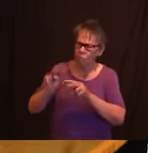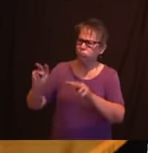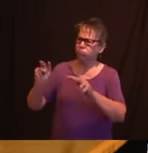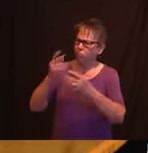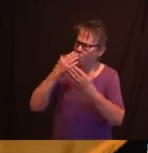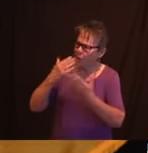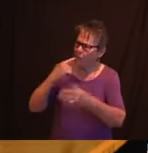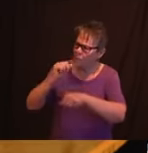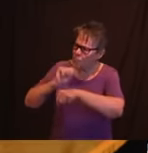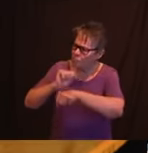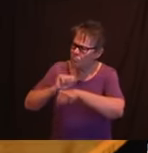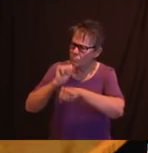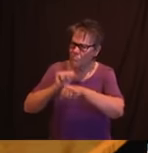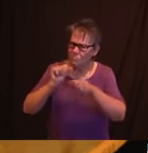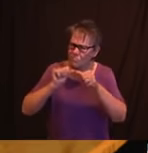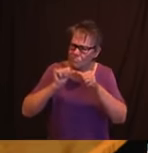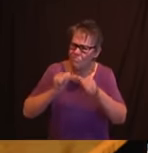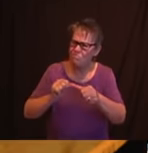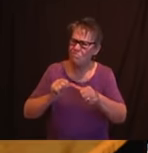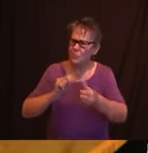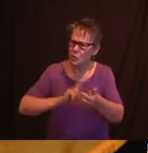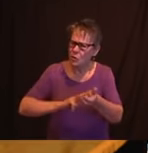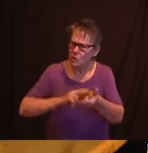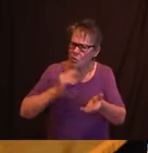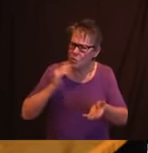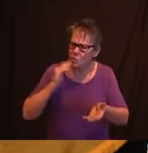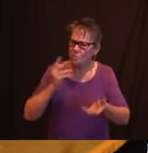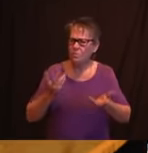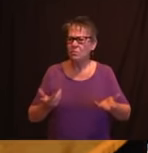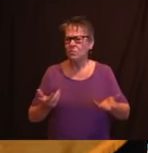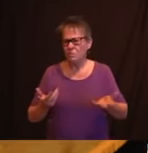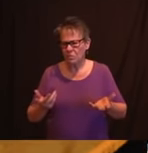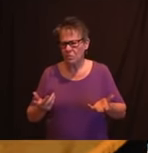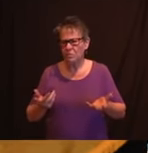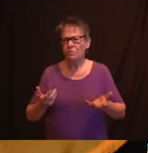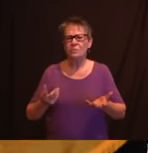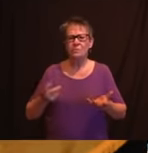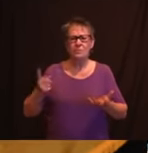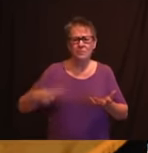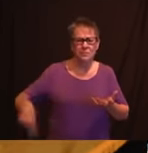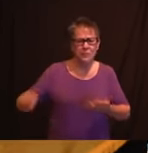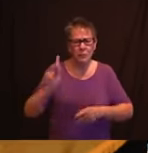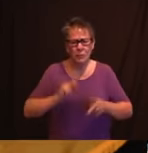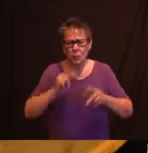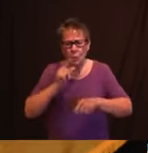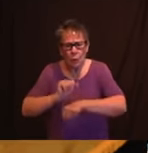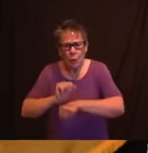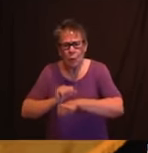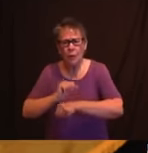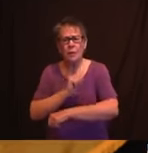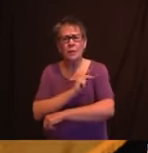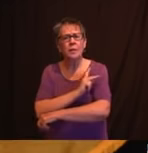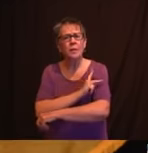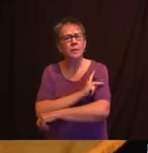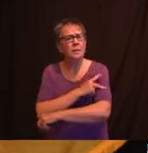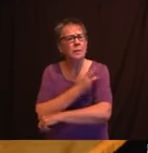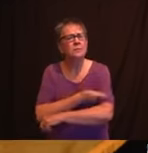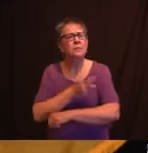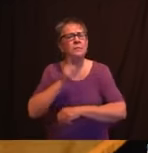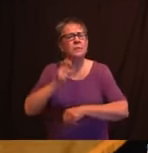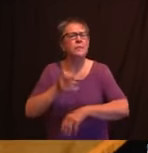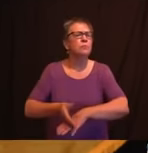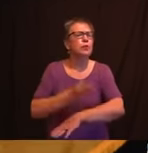their homes need a system that supports a culture of quality, care, and of